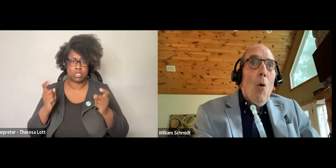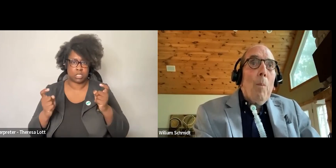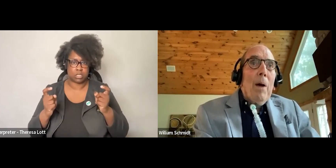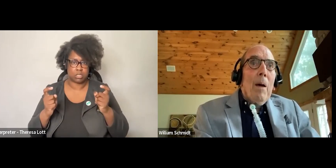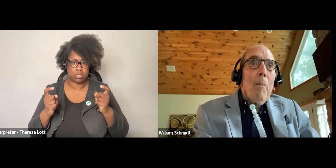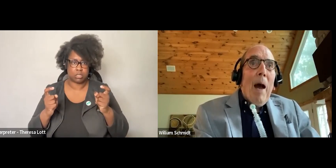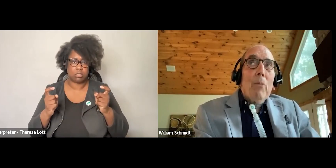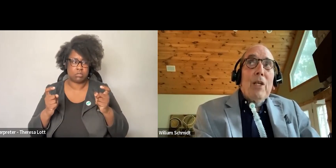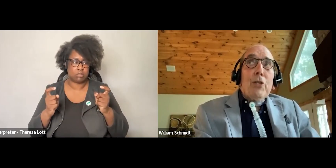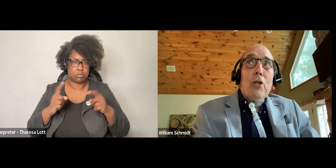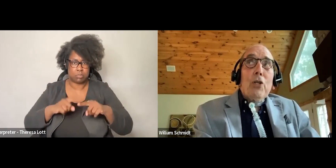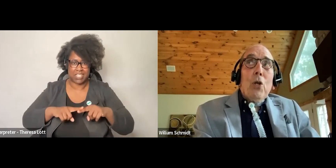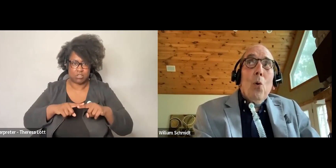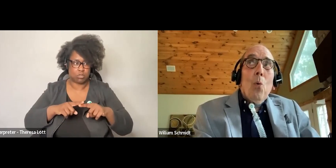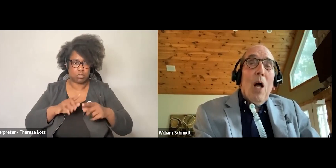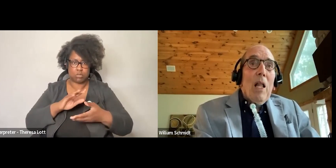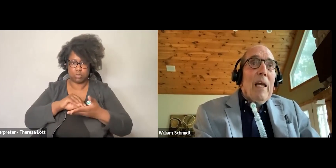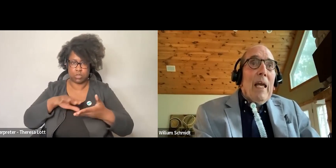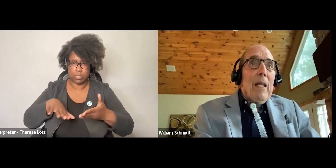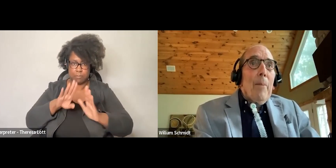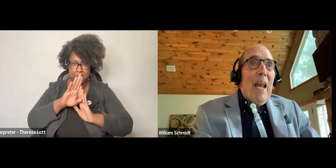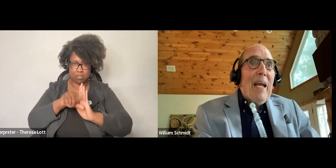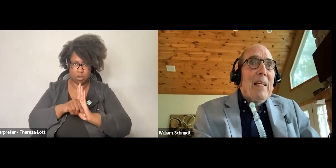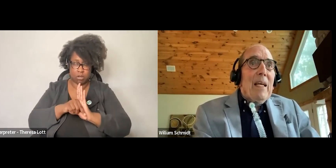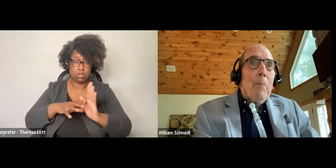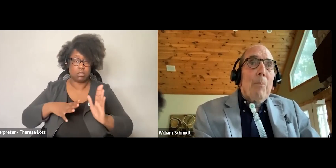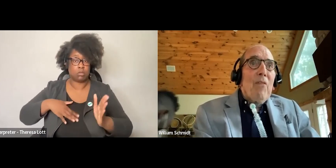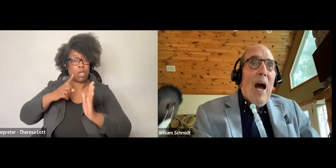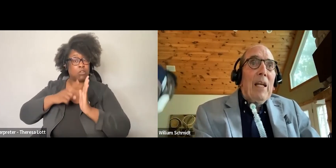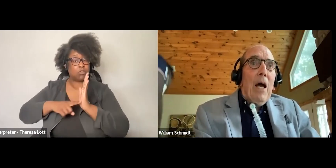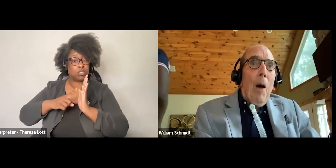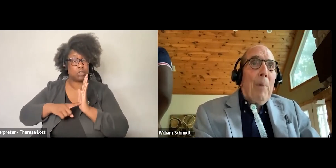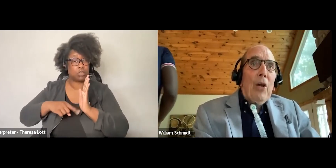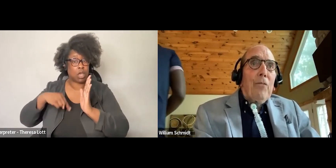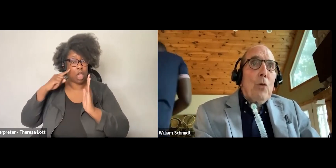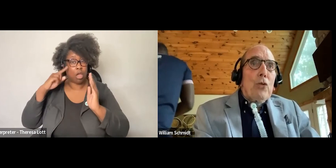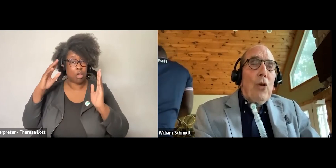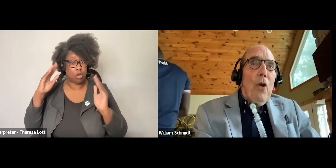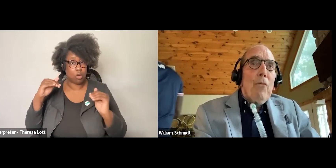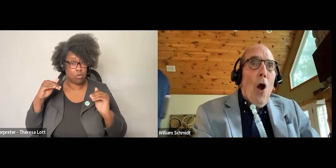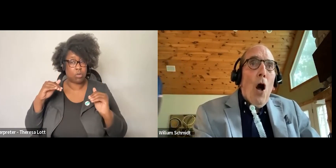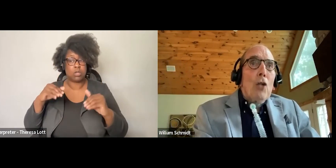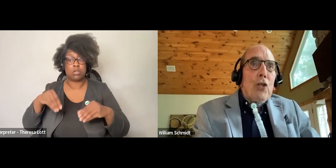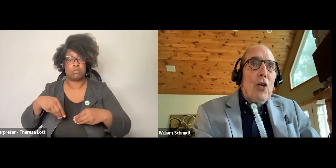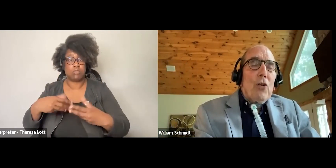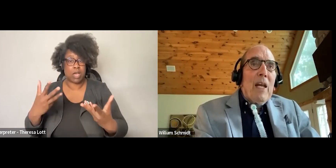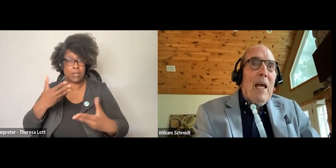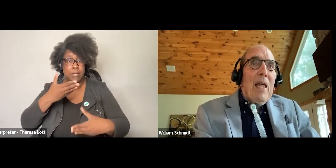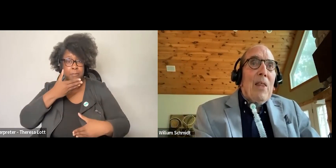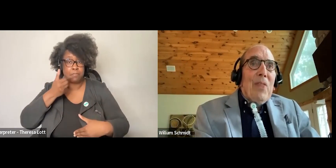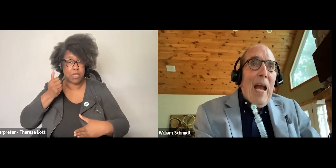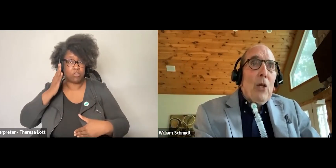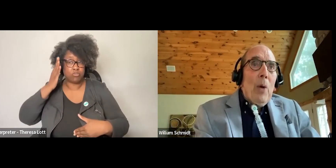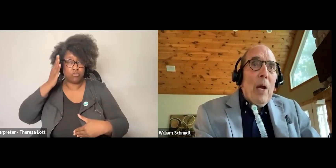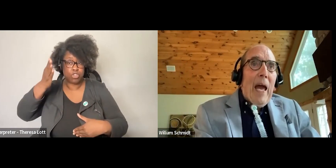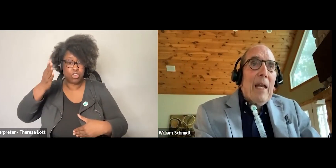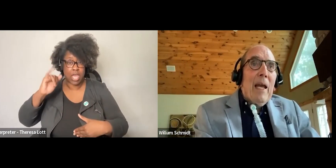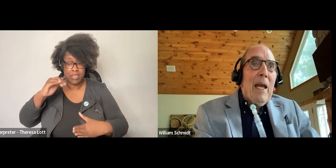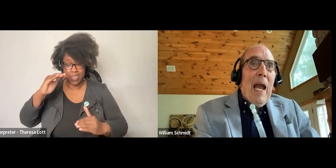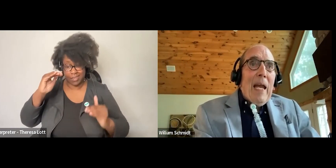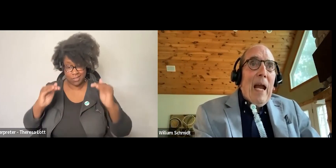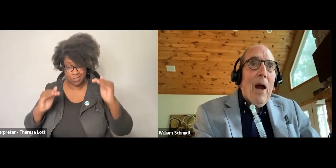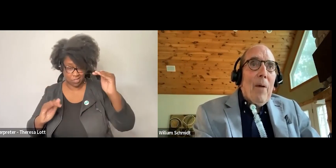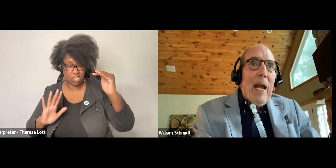I hope, my research will eliminate and provide a better future for all children. Thank you